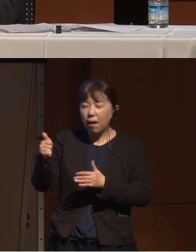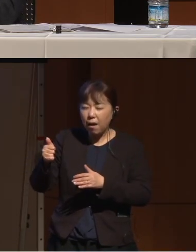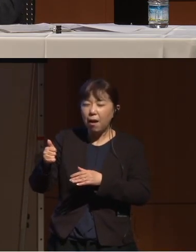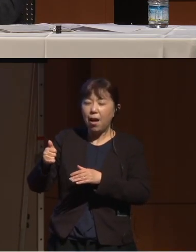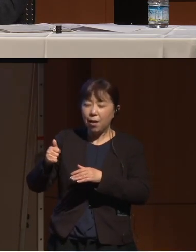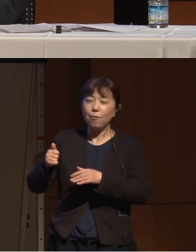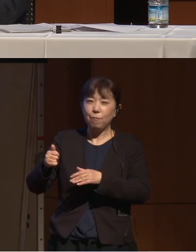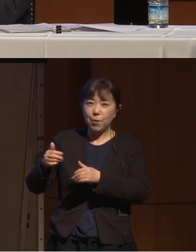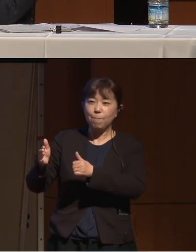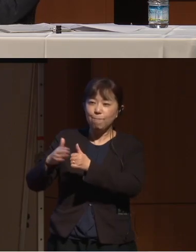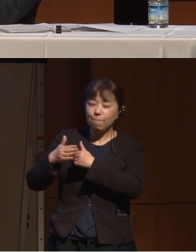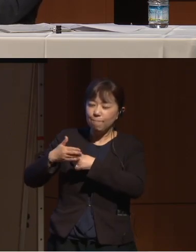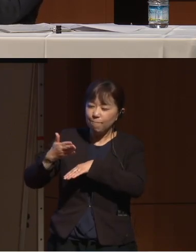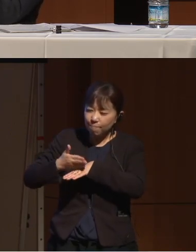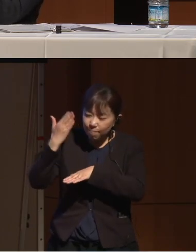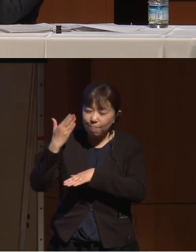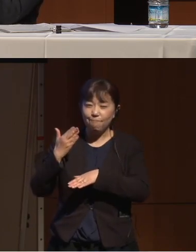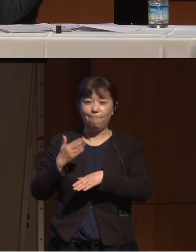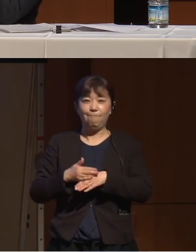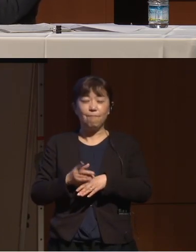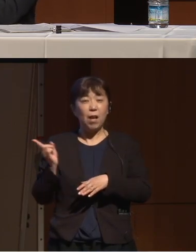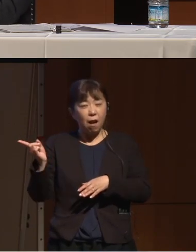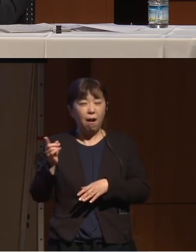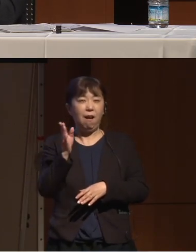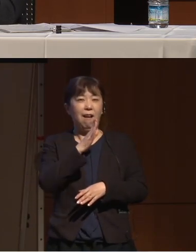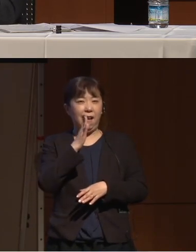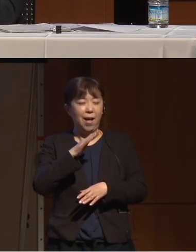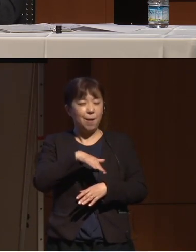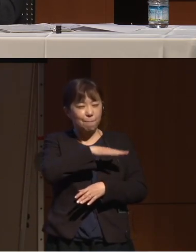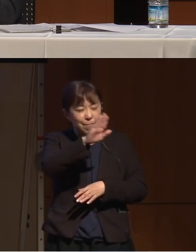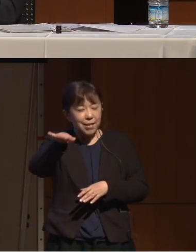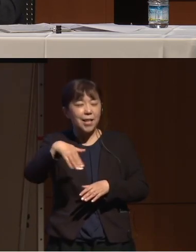you. Because of your support, we can make it possible.